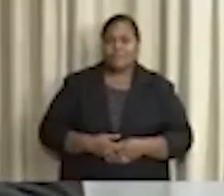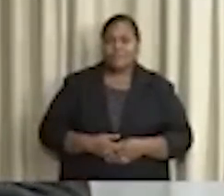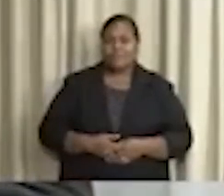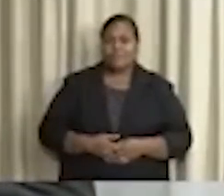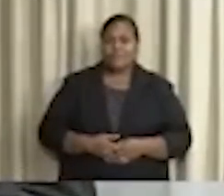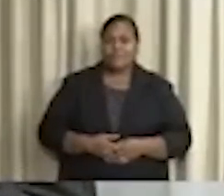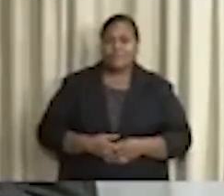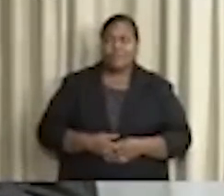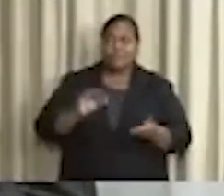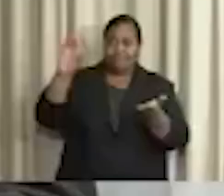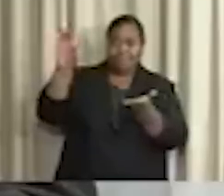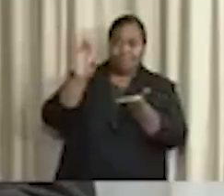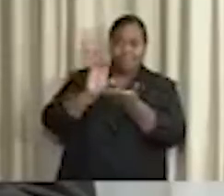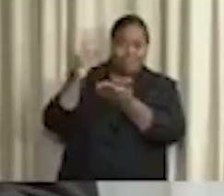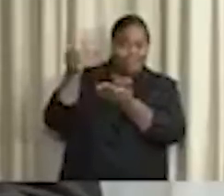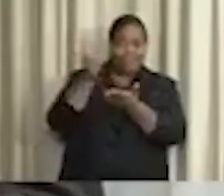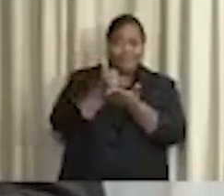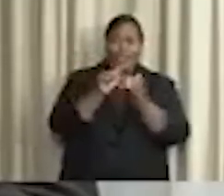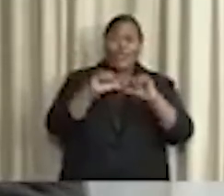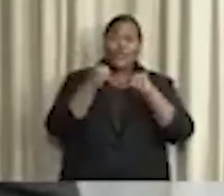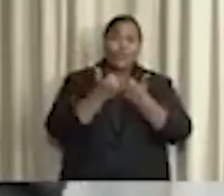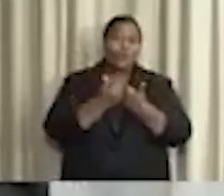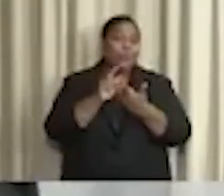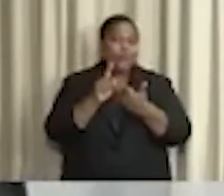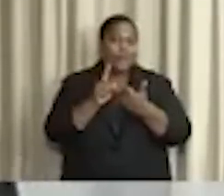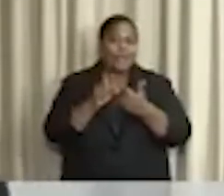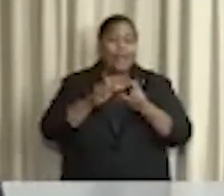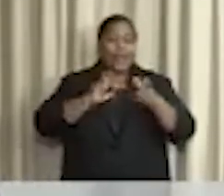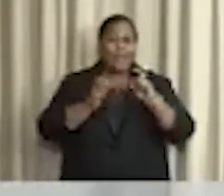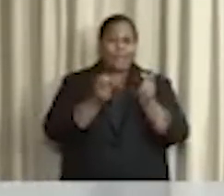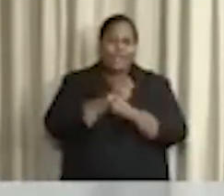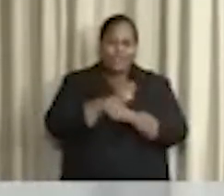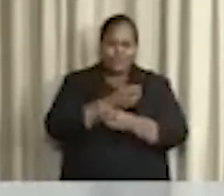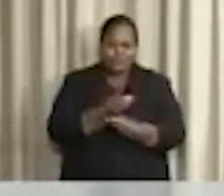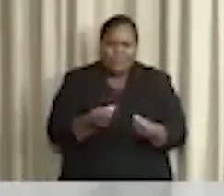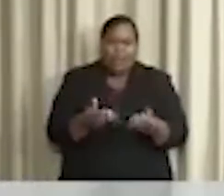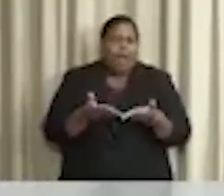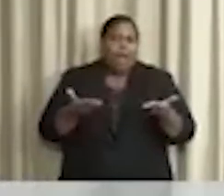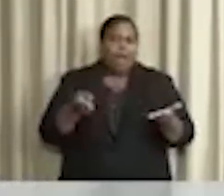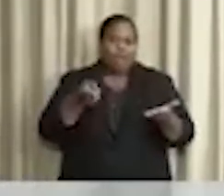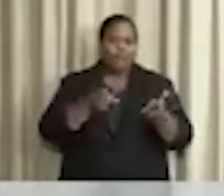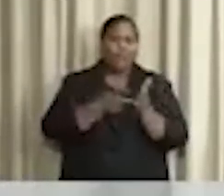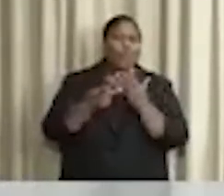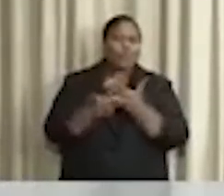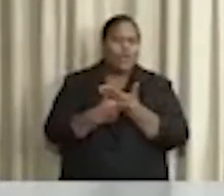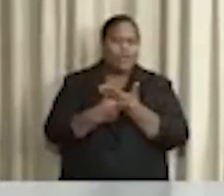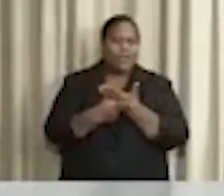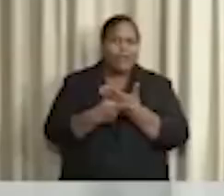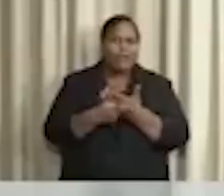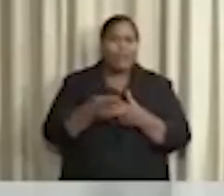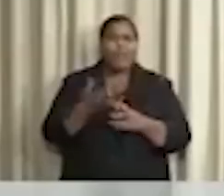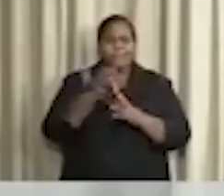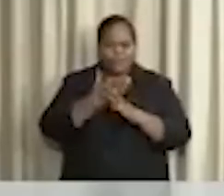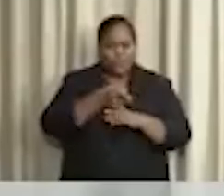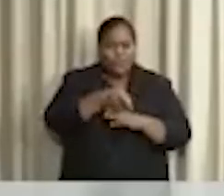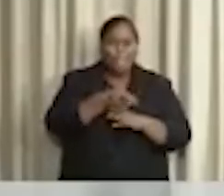grant aid agreement for climate change mitigation on nature-based solutions project between the Ministry of Waterways